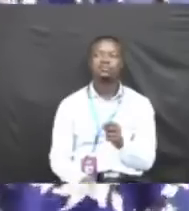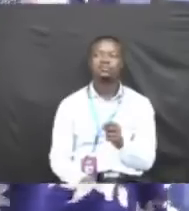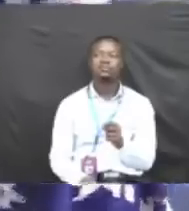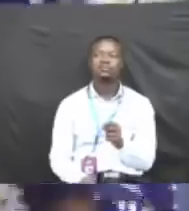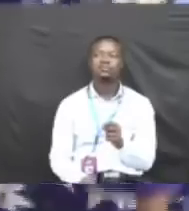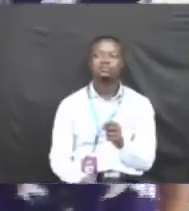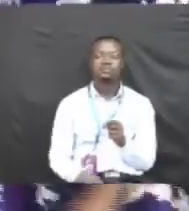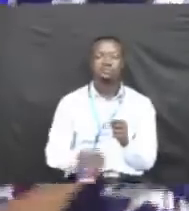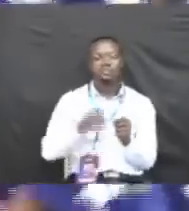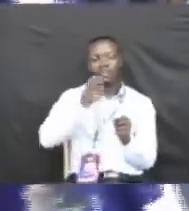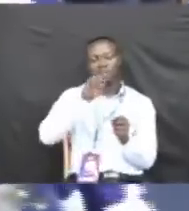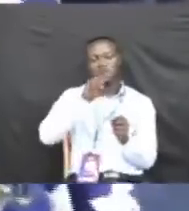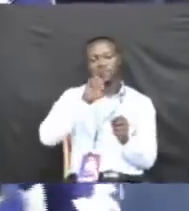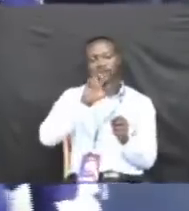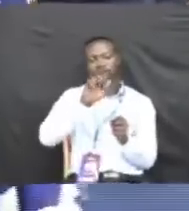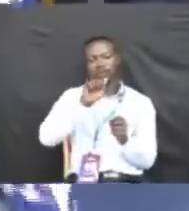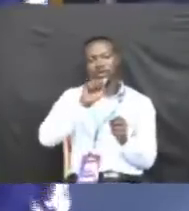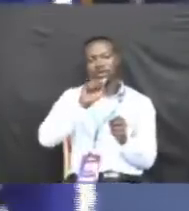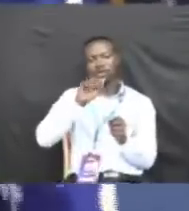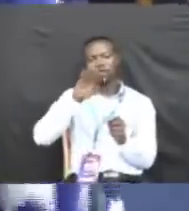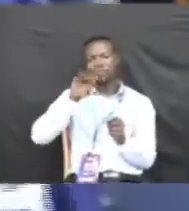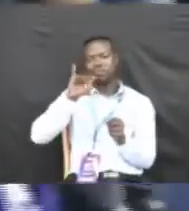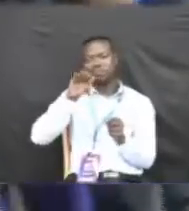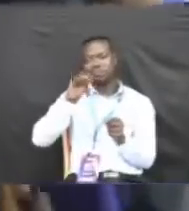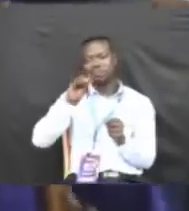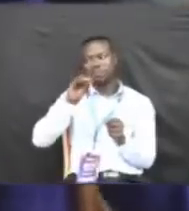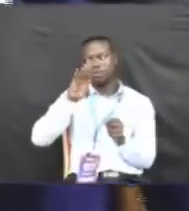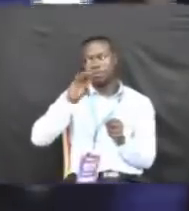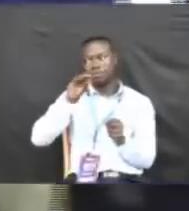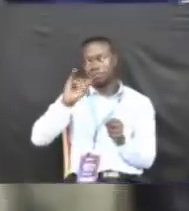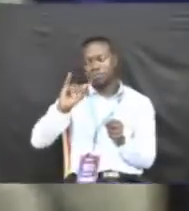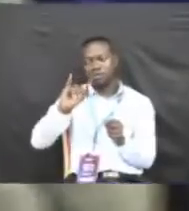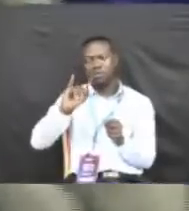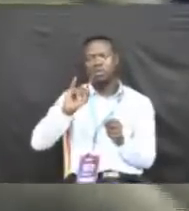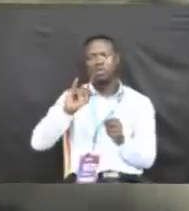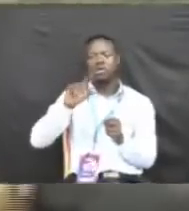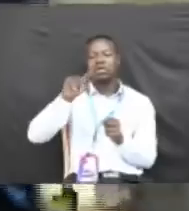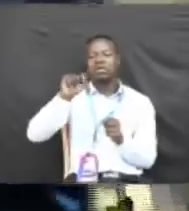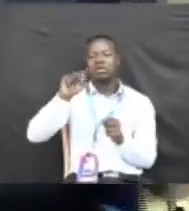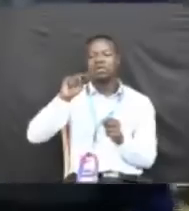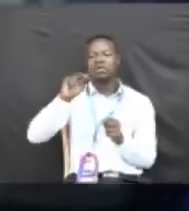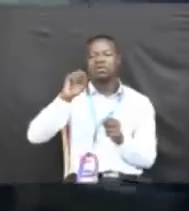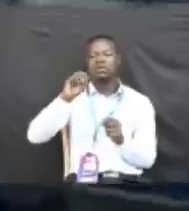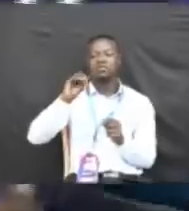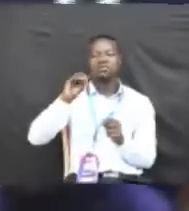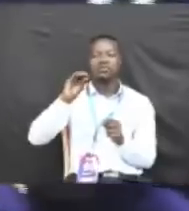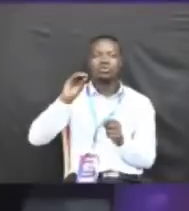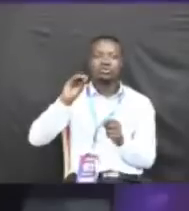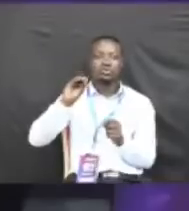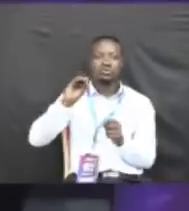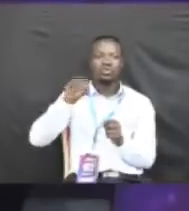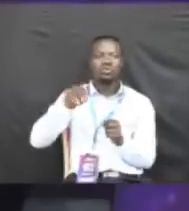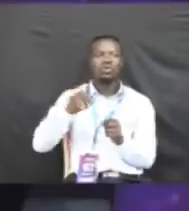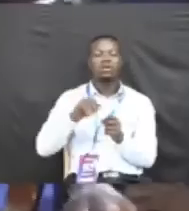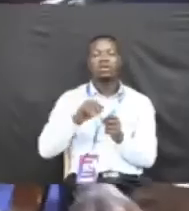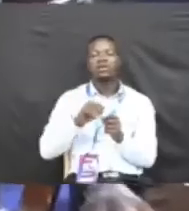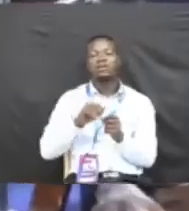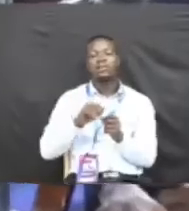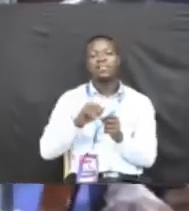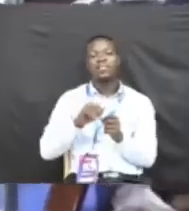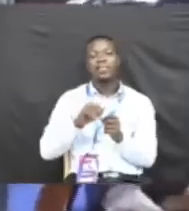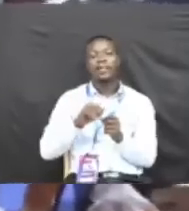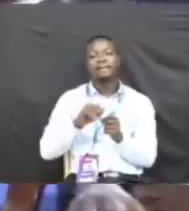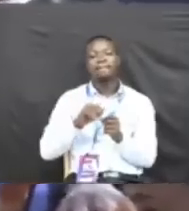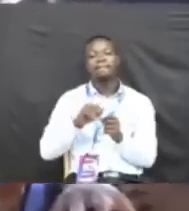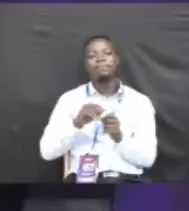Miss Eva Boy Ampa of Salem Assembly in Tano Chrome District and a student at International Community Montori